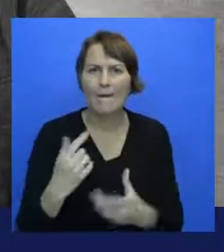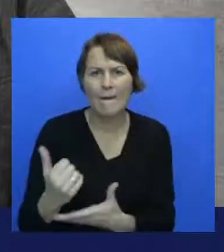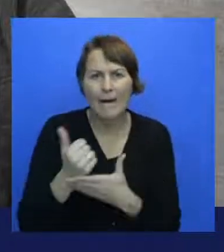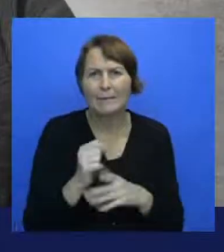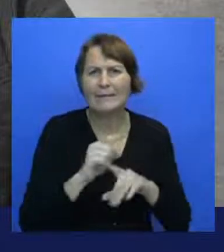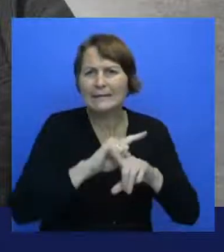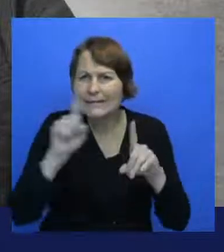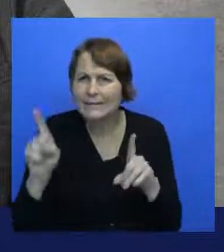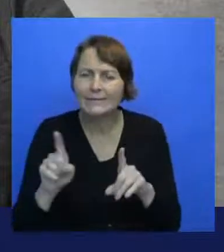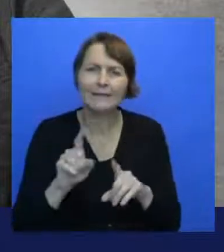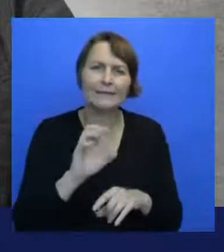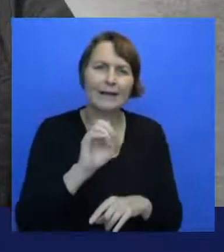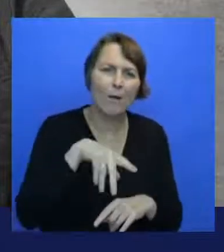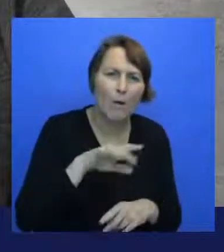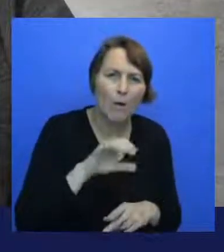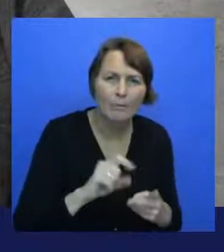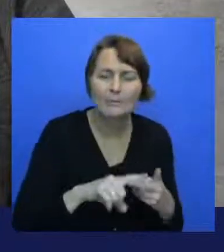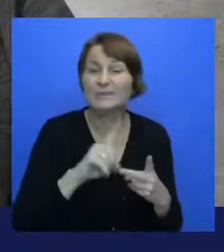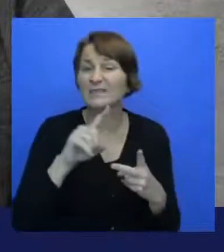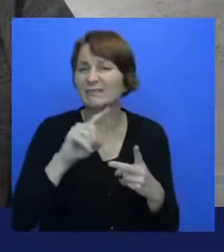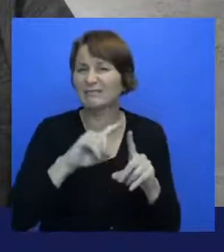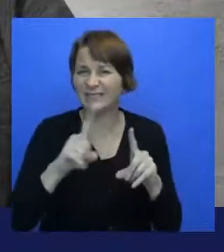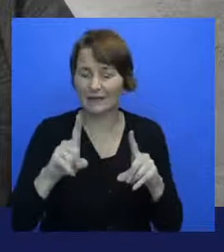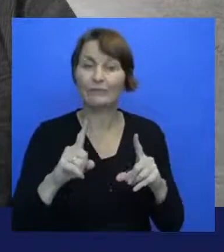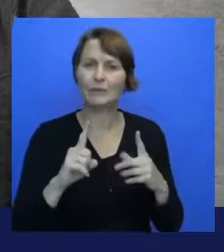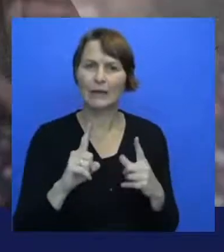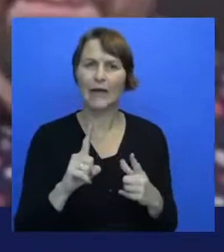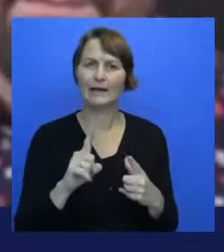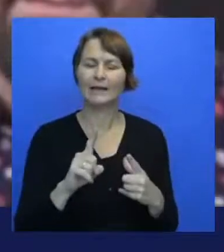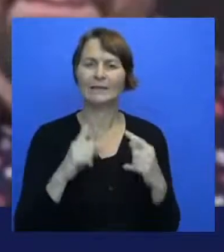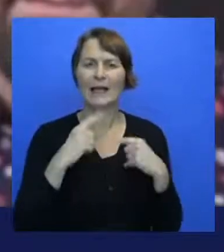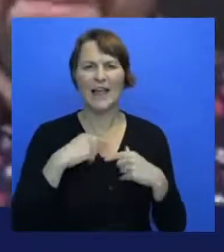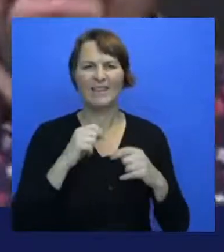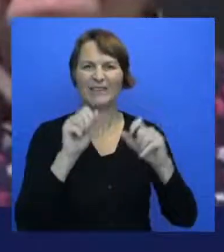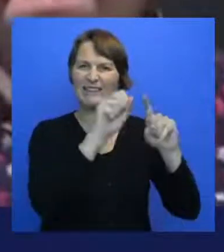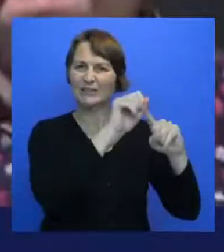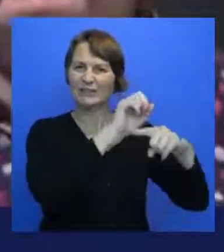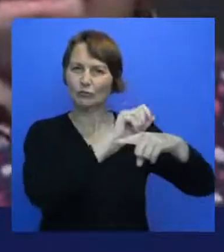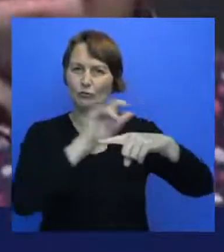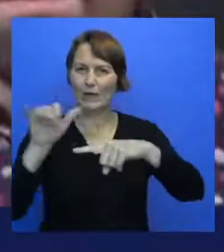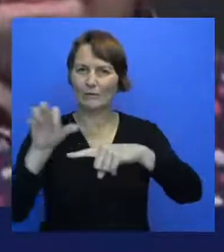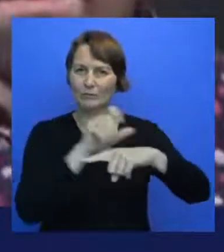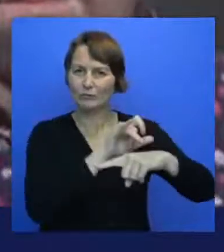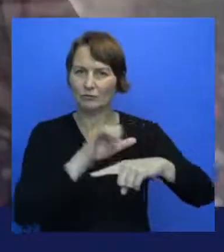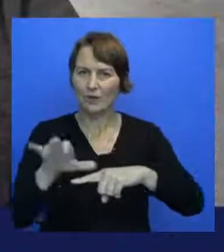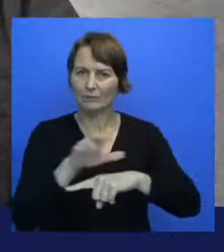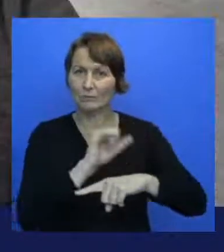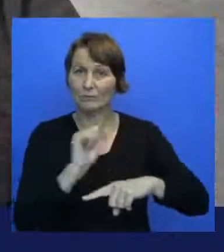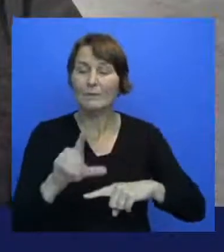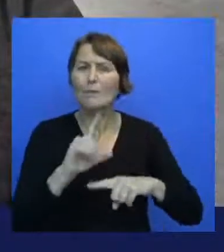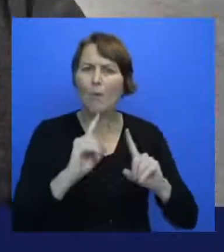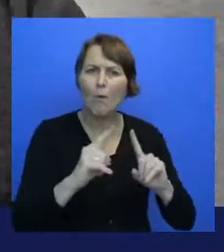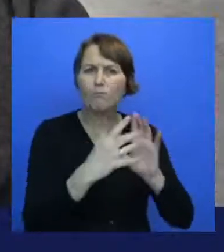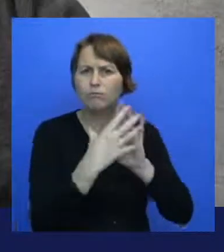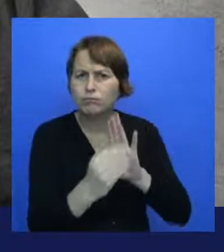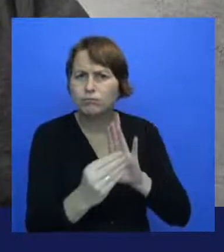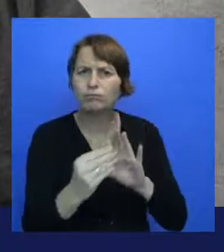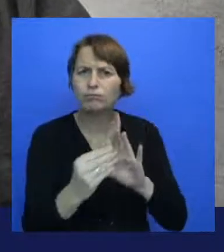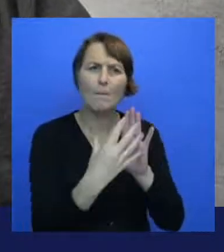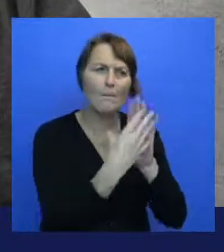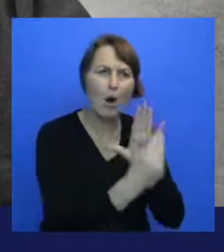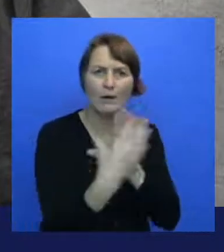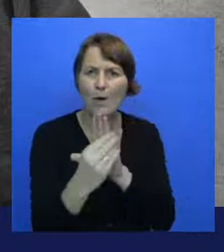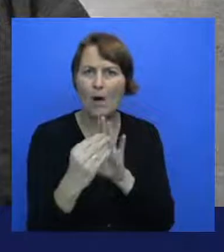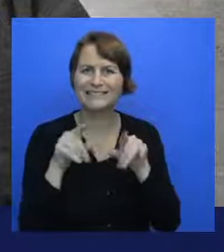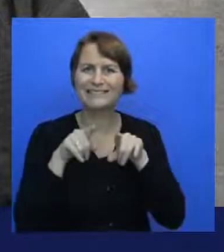over. They become scriptable, automatable, and then you can sort of batch them and do multiple models at the same time. There's a lot of capabilities that